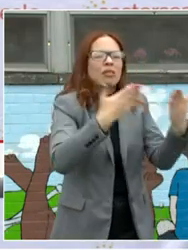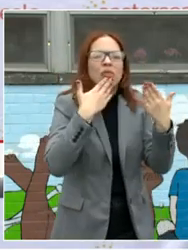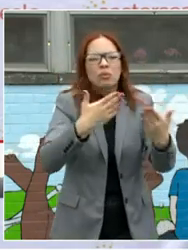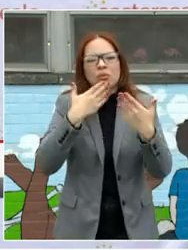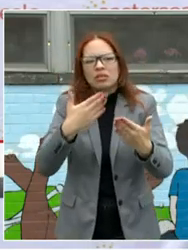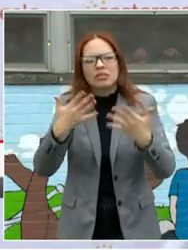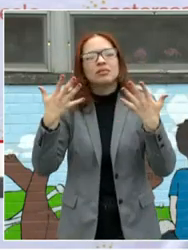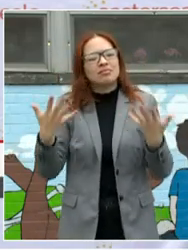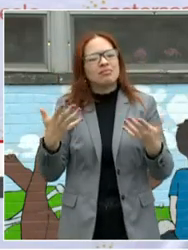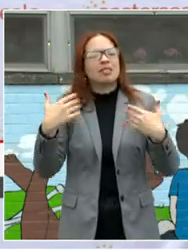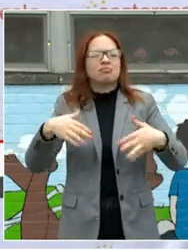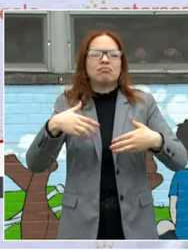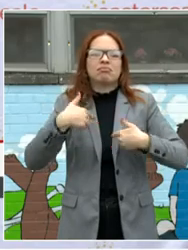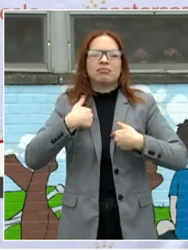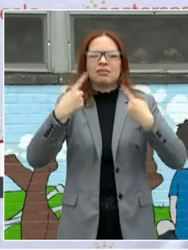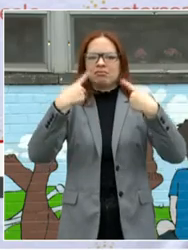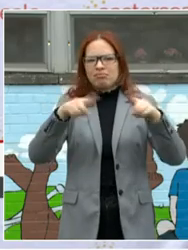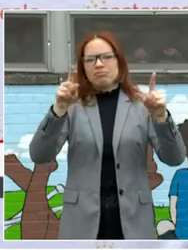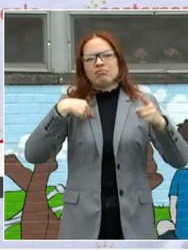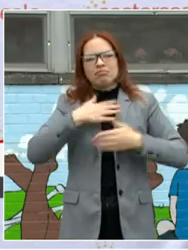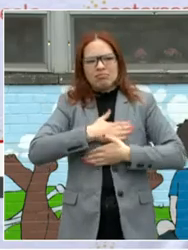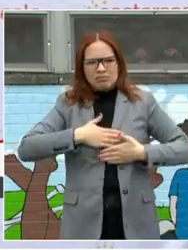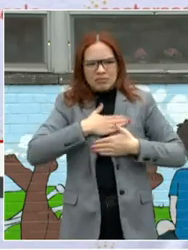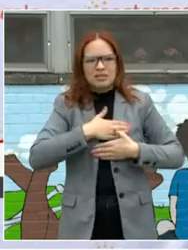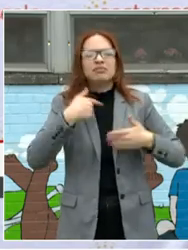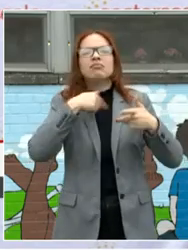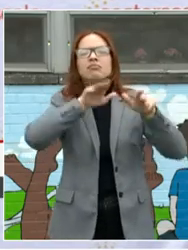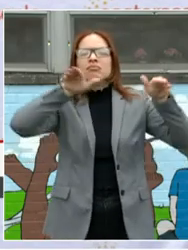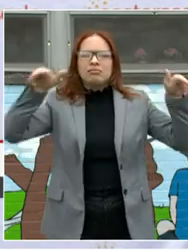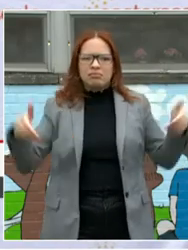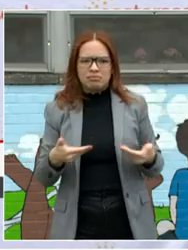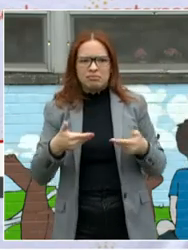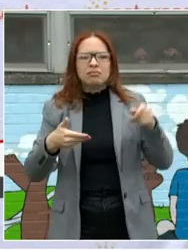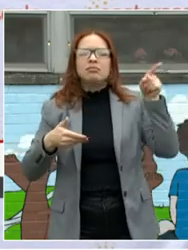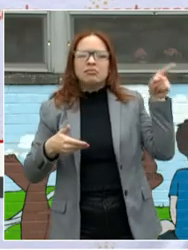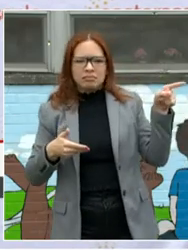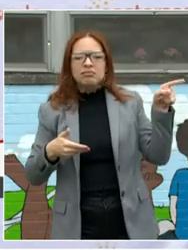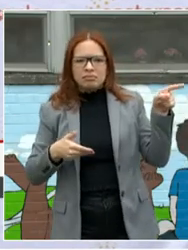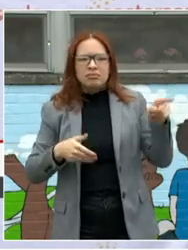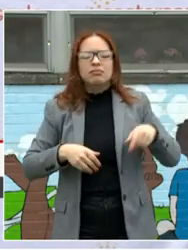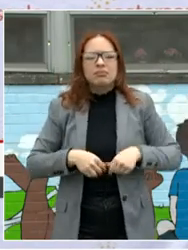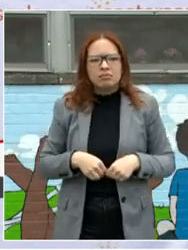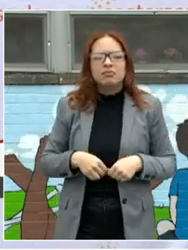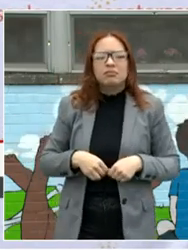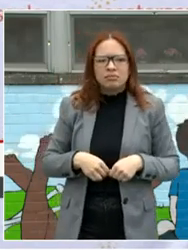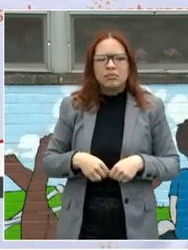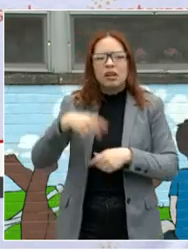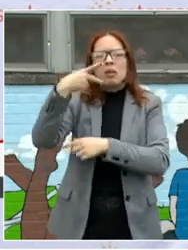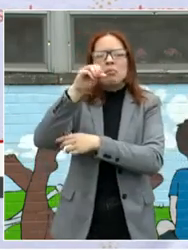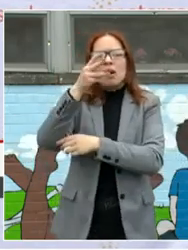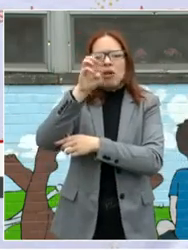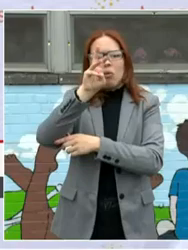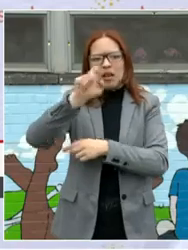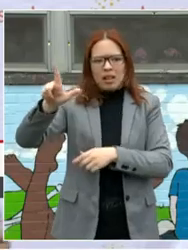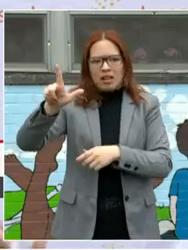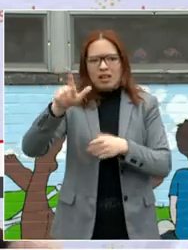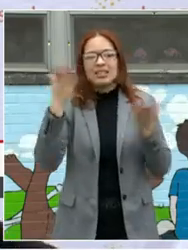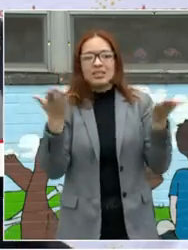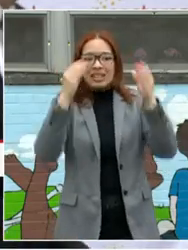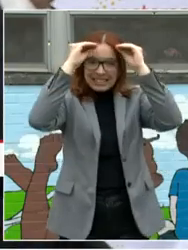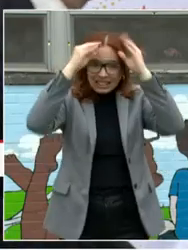to introduce Chanel Powell, who's both a parent of a pre-K student here and a teacher here at Easter Seals.